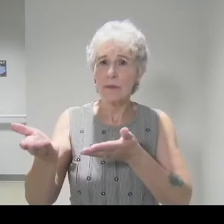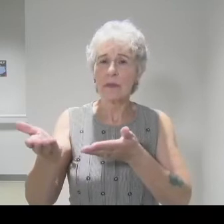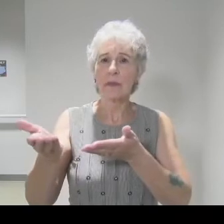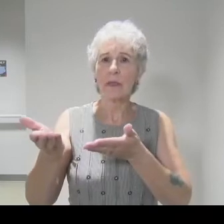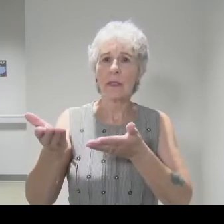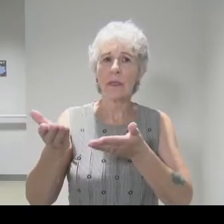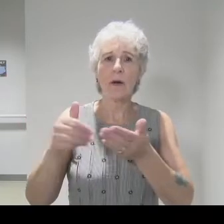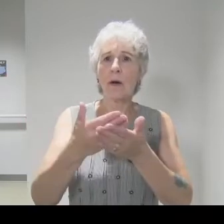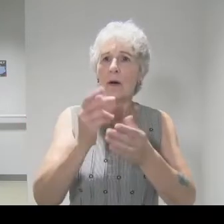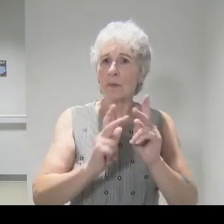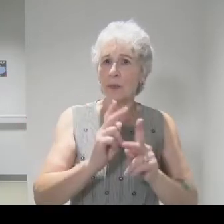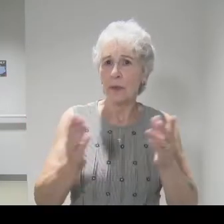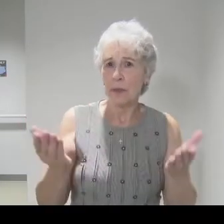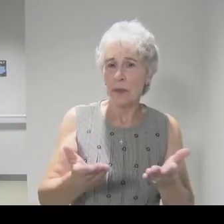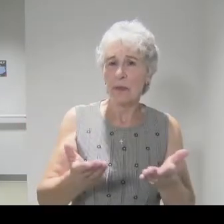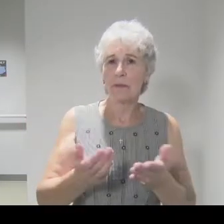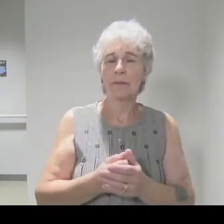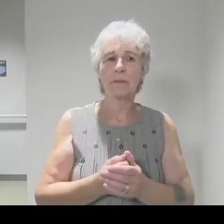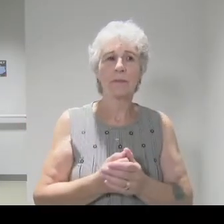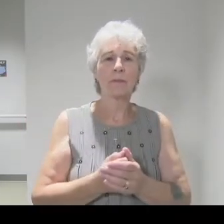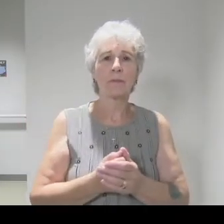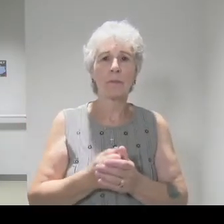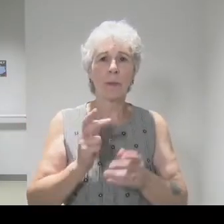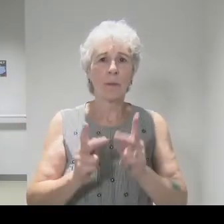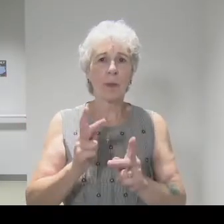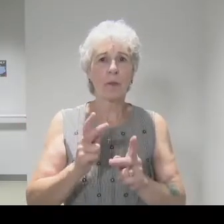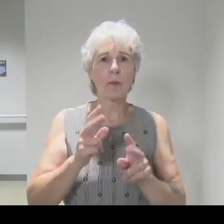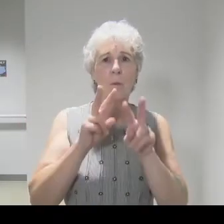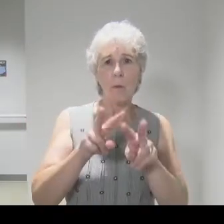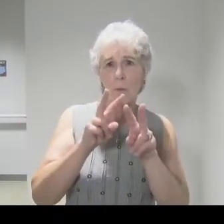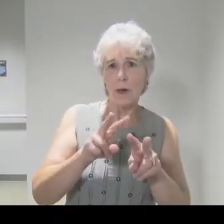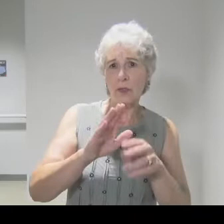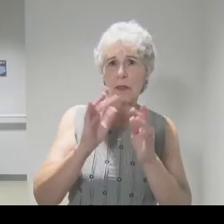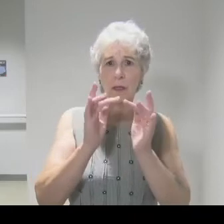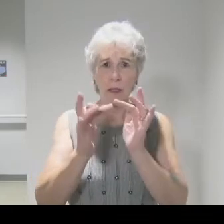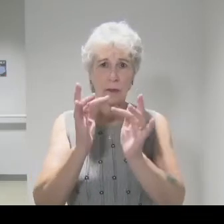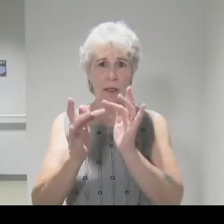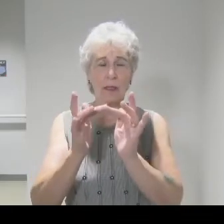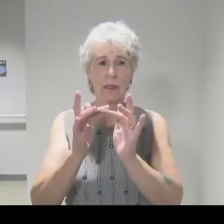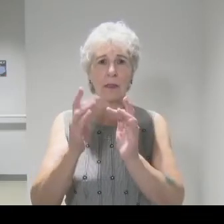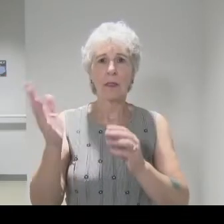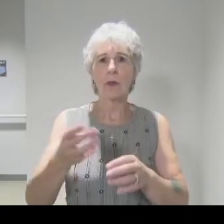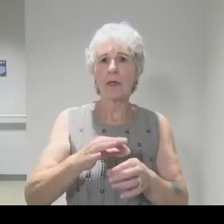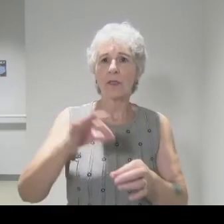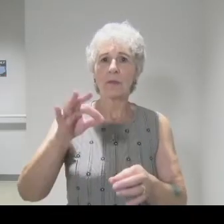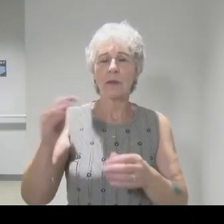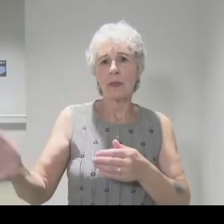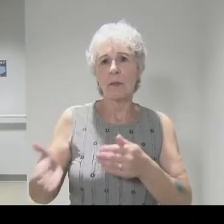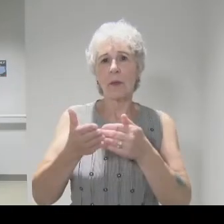Bless the people here today, Lord, people listening online. I pray that your spirit would come alongside them, help them to